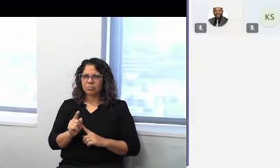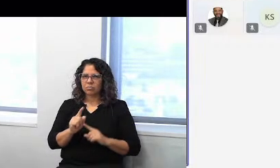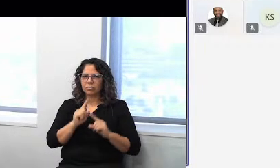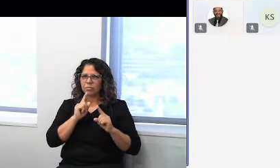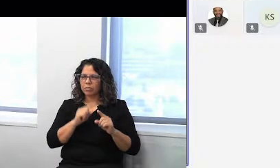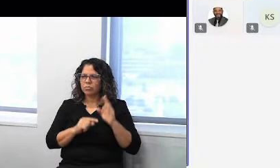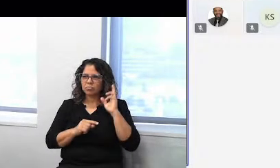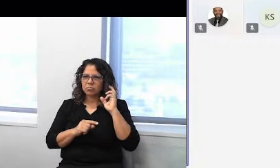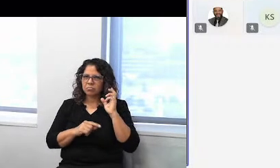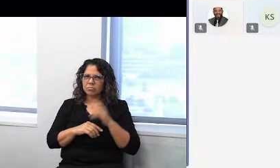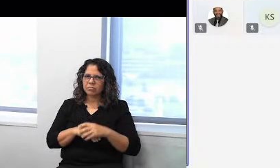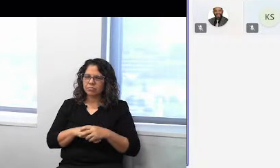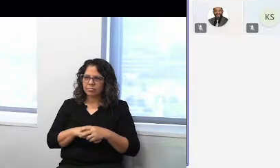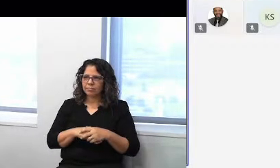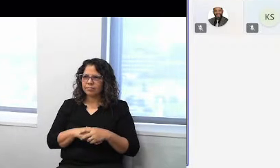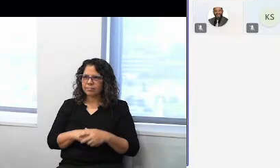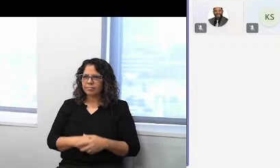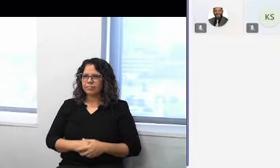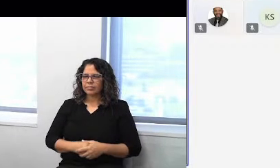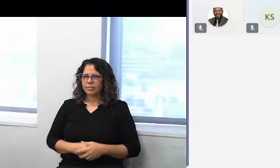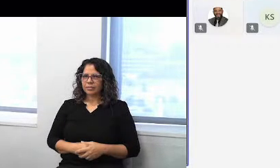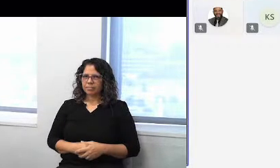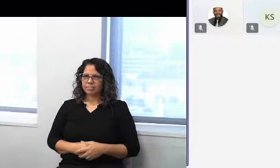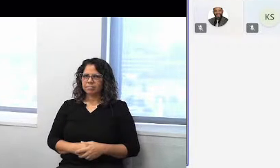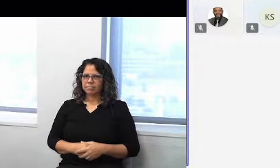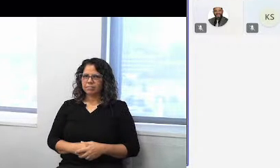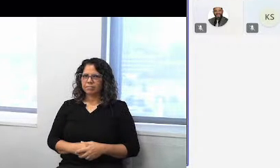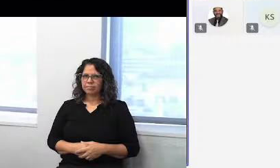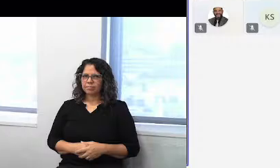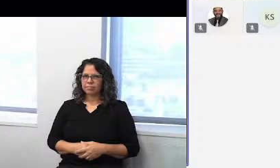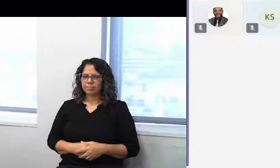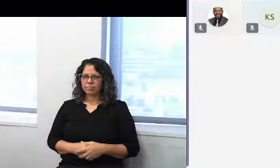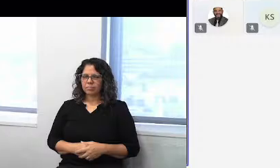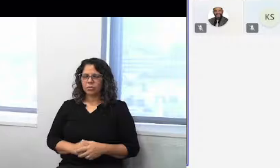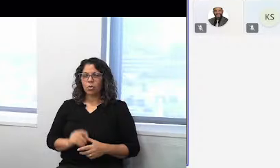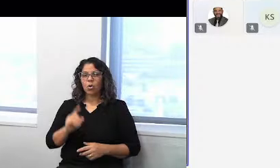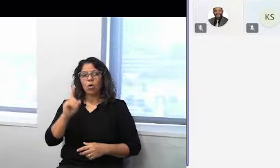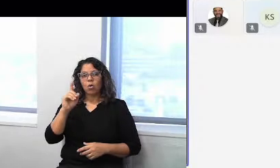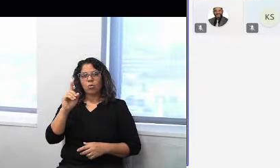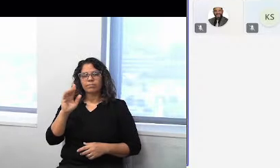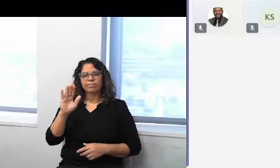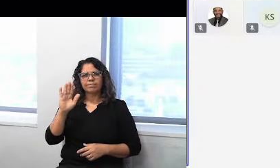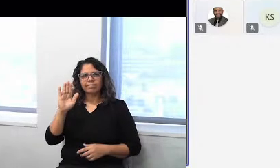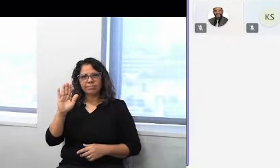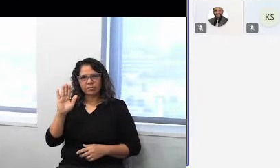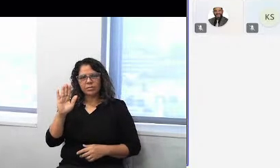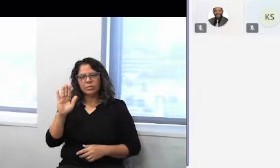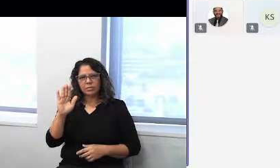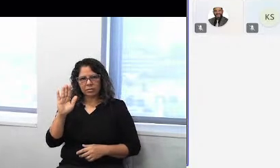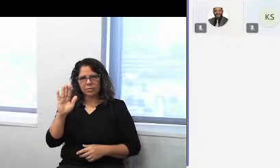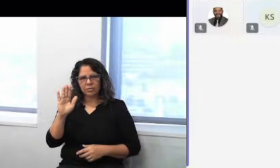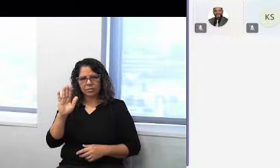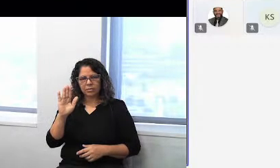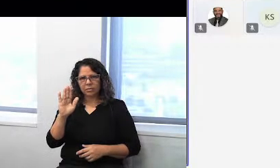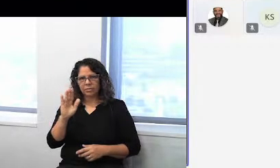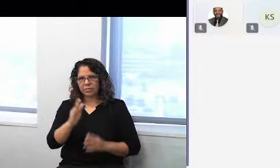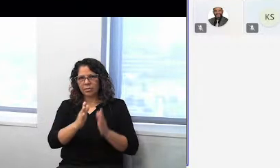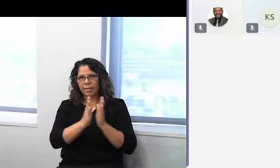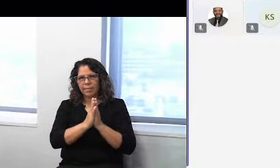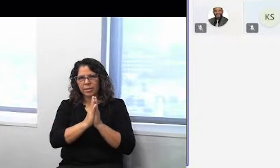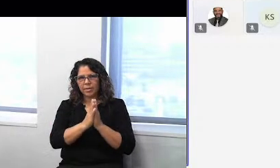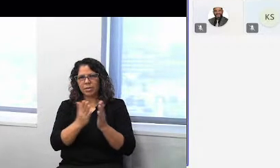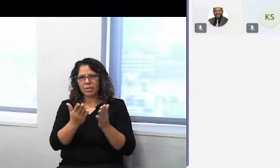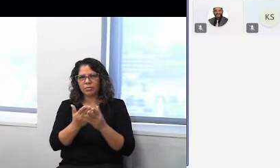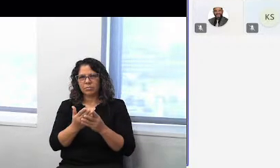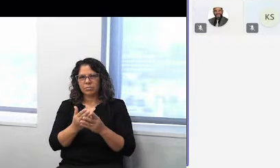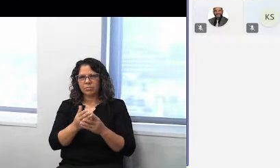Ms. Mercado. Yes, there's a pending motion to strike the pre-filed testimony of Mr. Gonzalez. So to clarify,